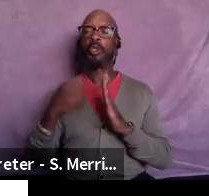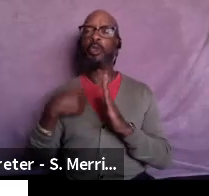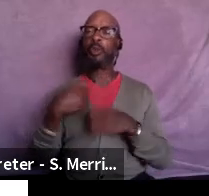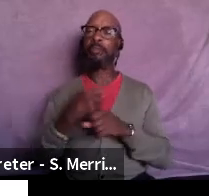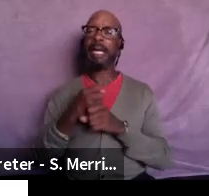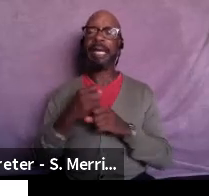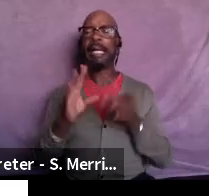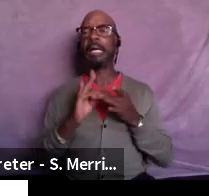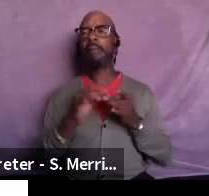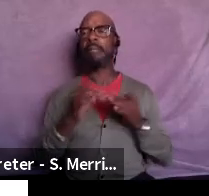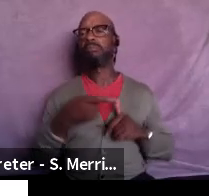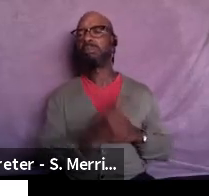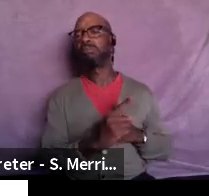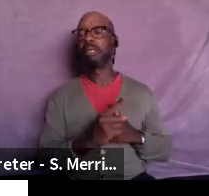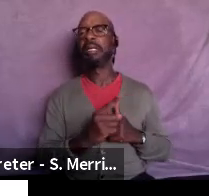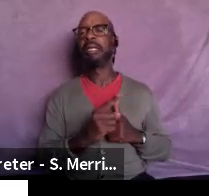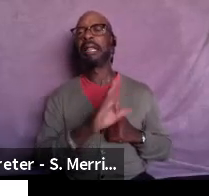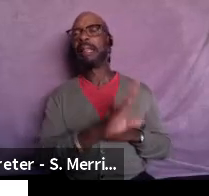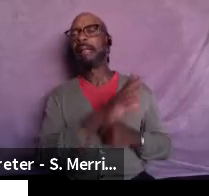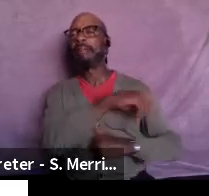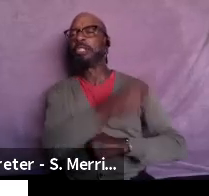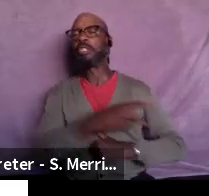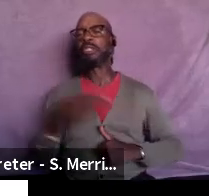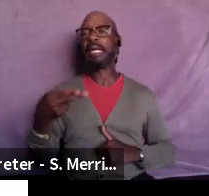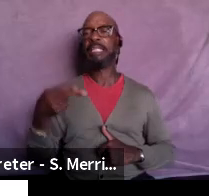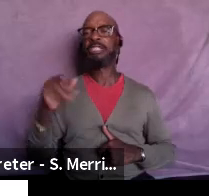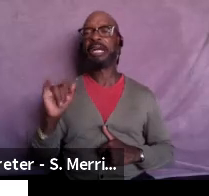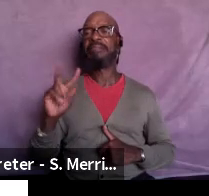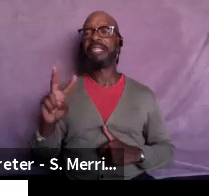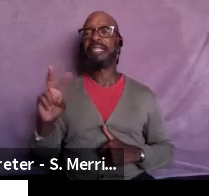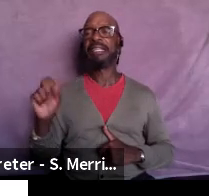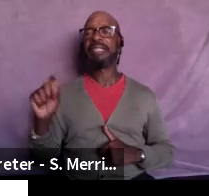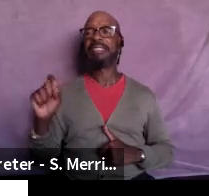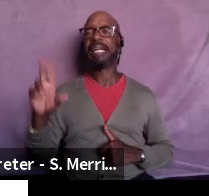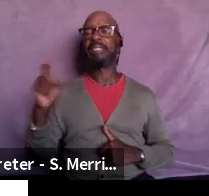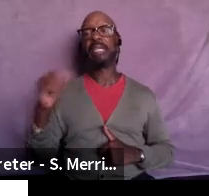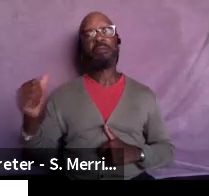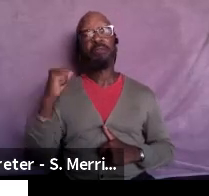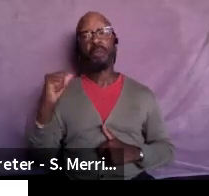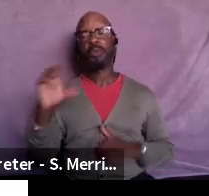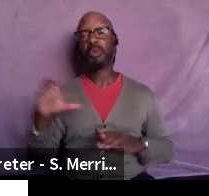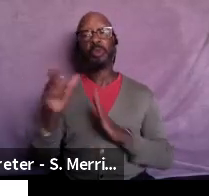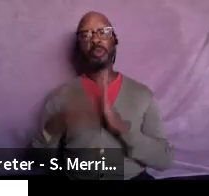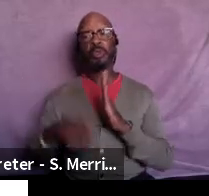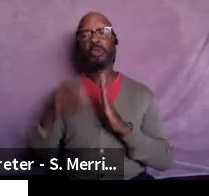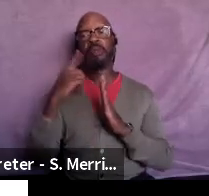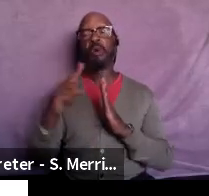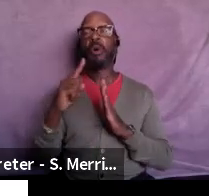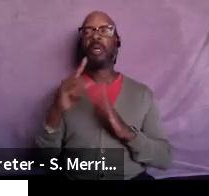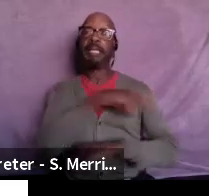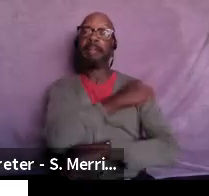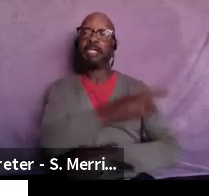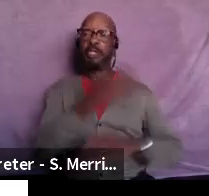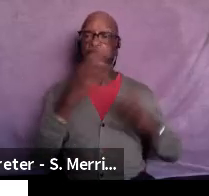patient's HIV status and then refused to perform the scheduled surgery for the patient, which